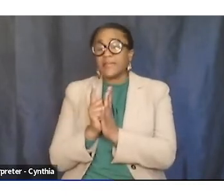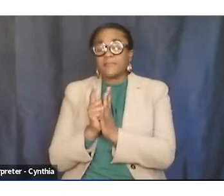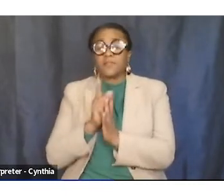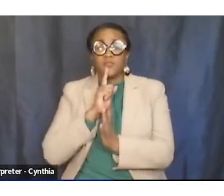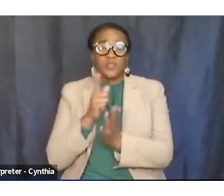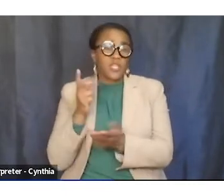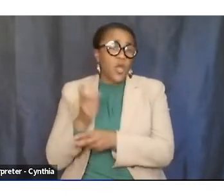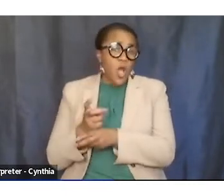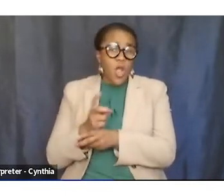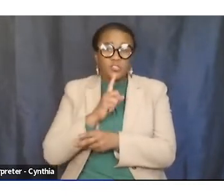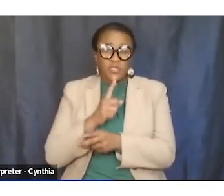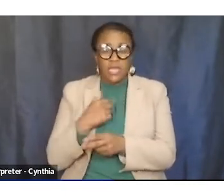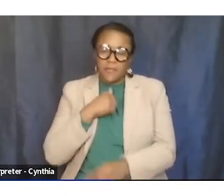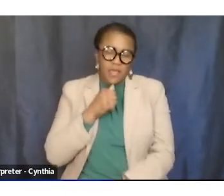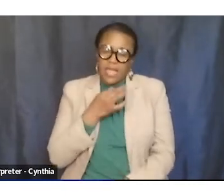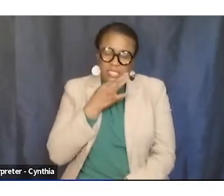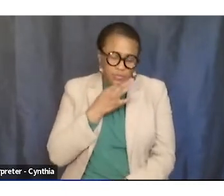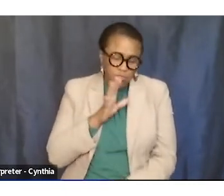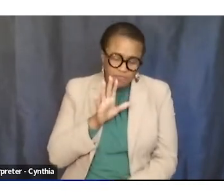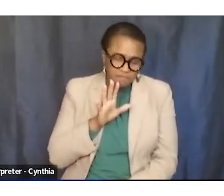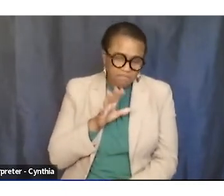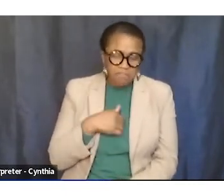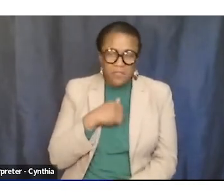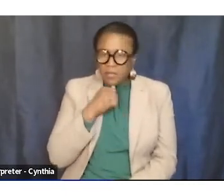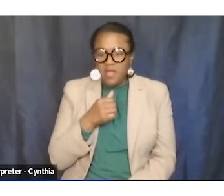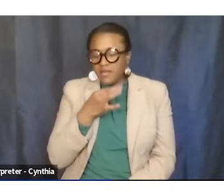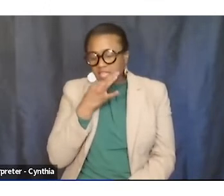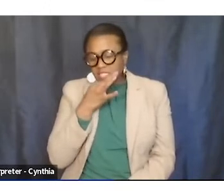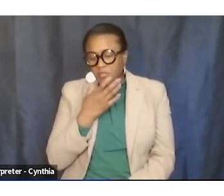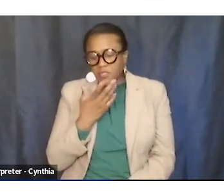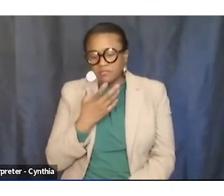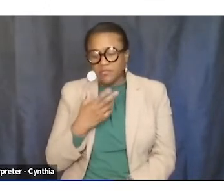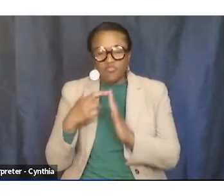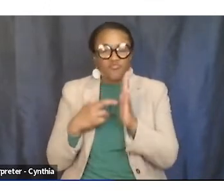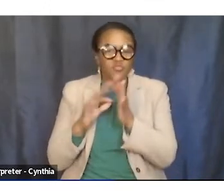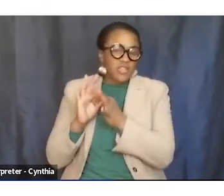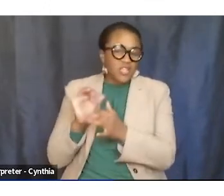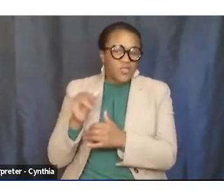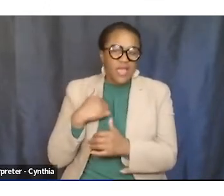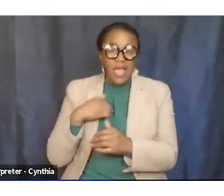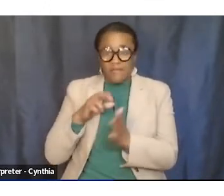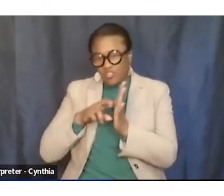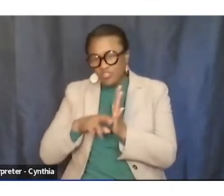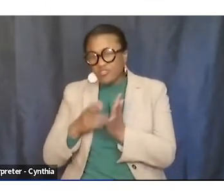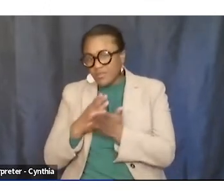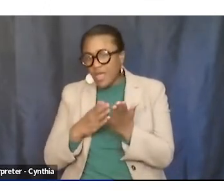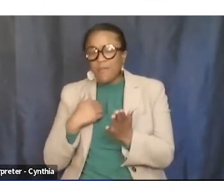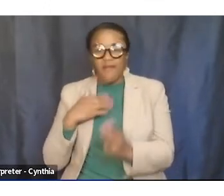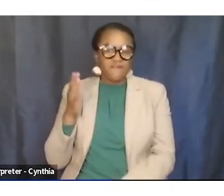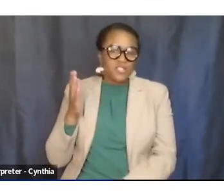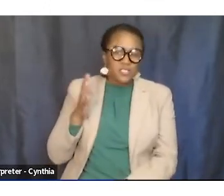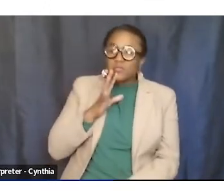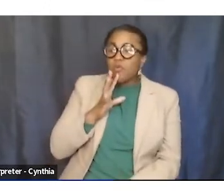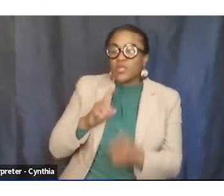I personally am not an expert on shadow banning and the criteria around it. I have done research, I've spoken to